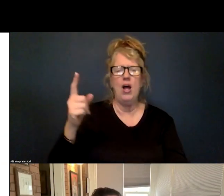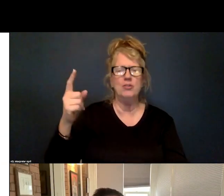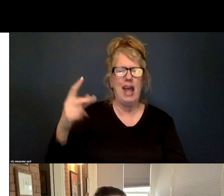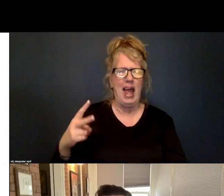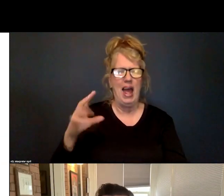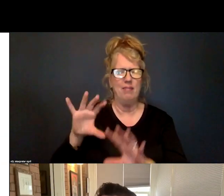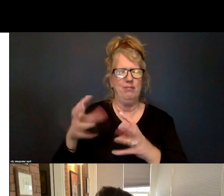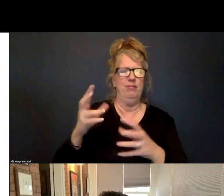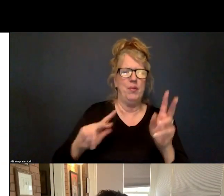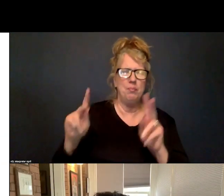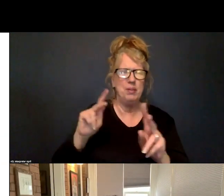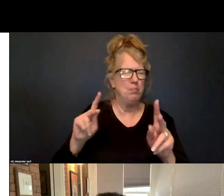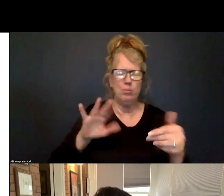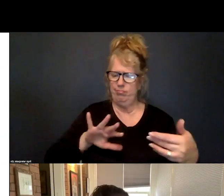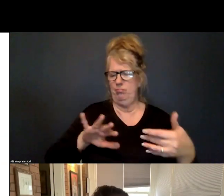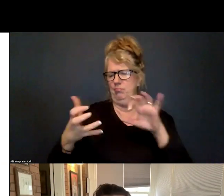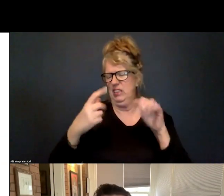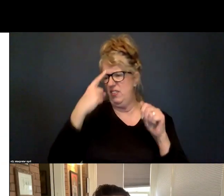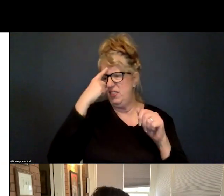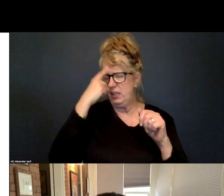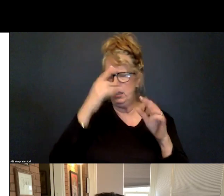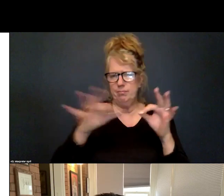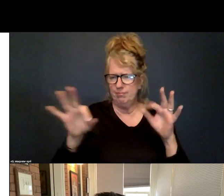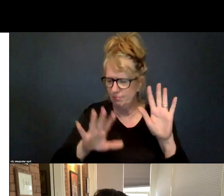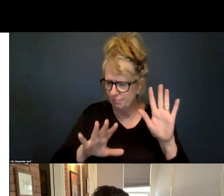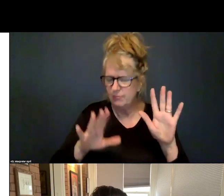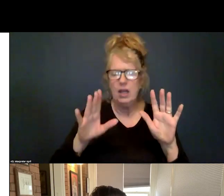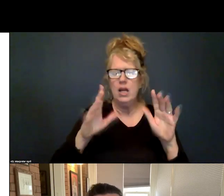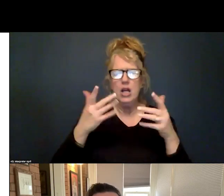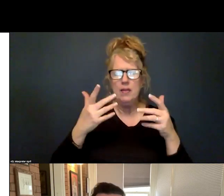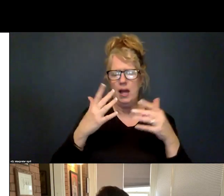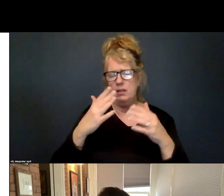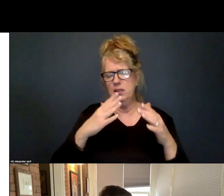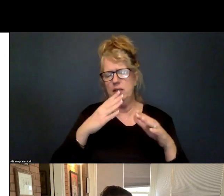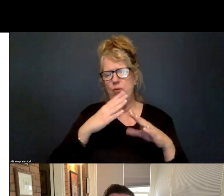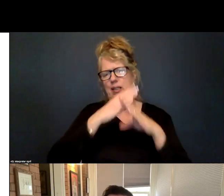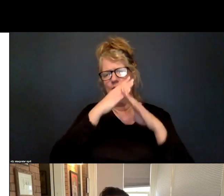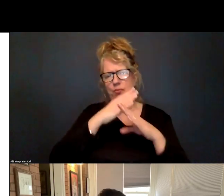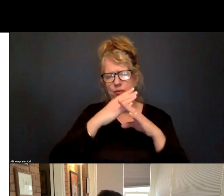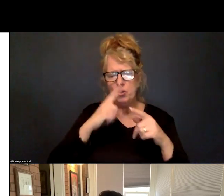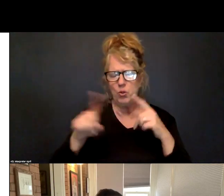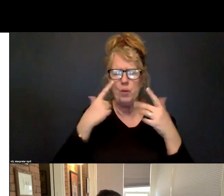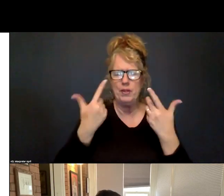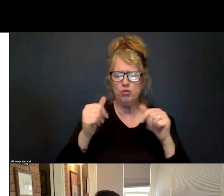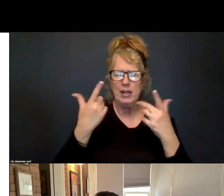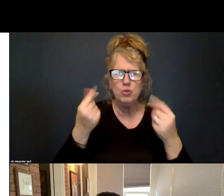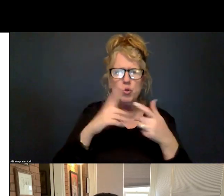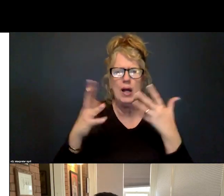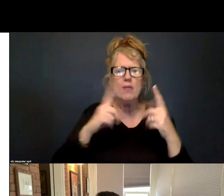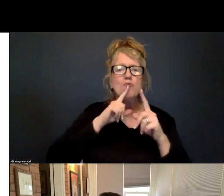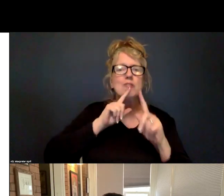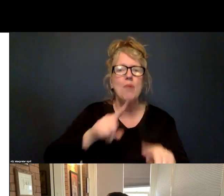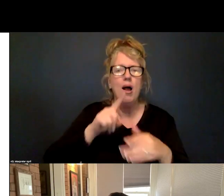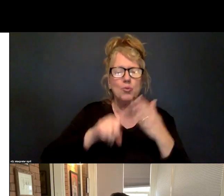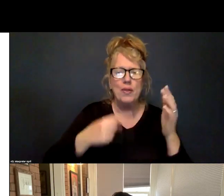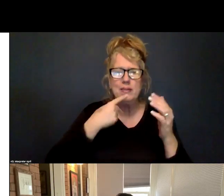people found it was disruptive in their thinking. It interfered with what they were trying to do, and it limited the response space of what they might say,